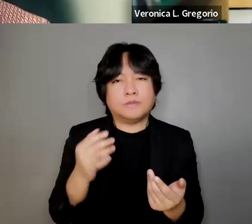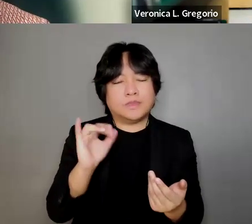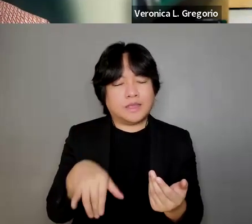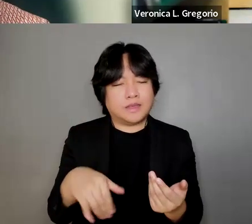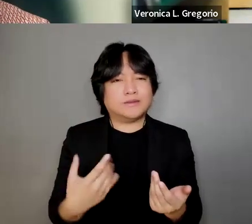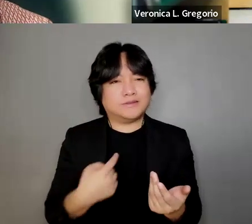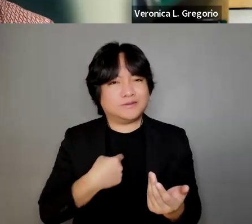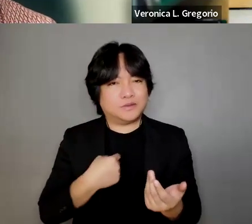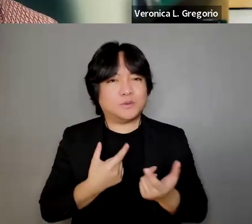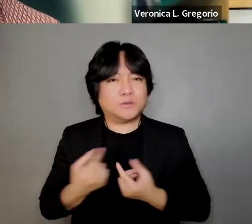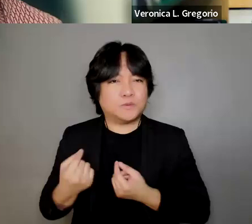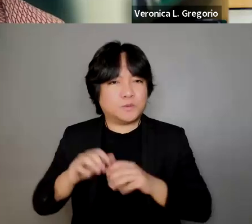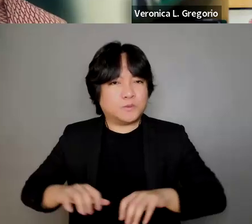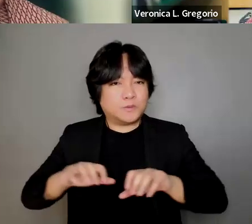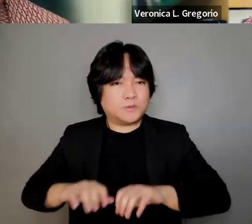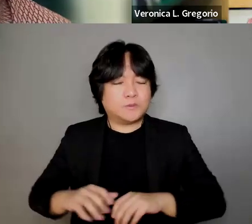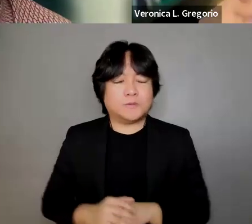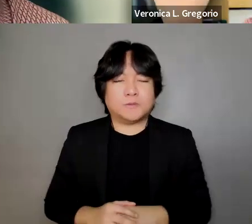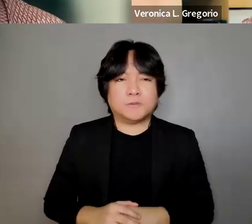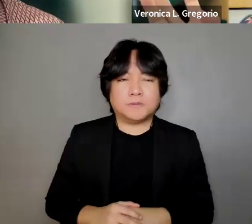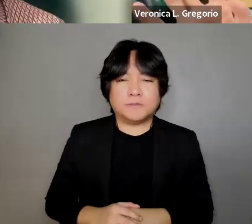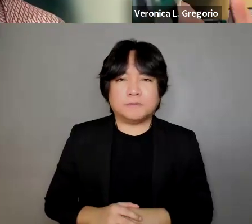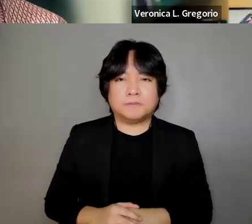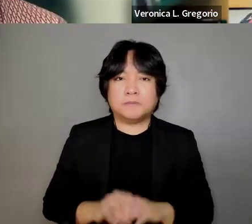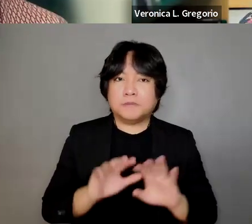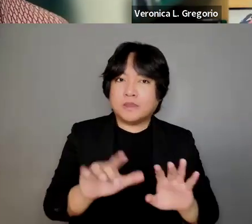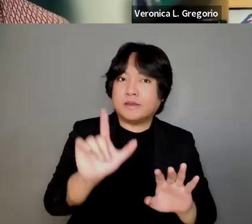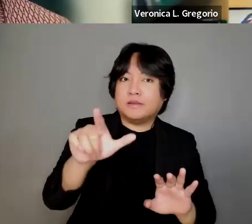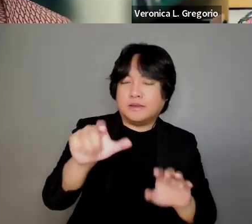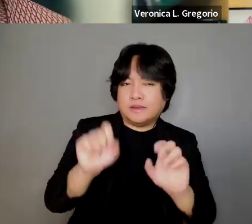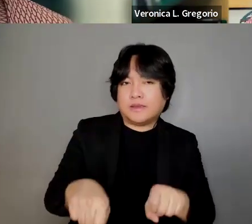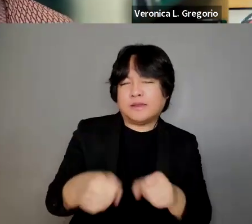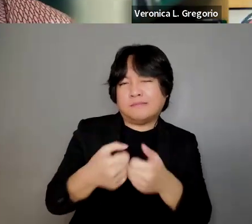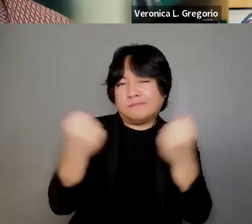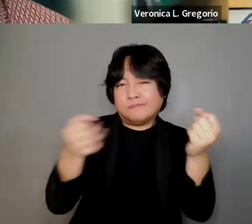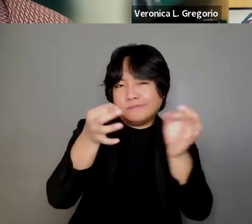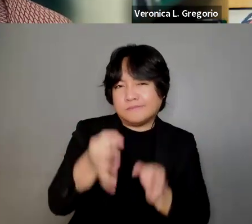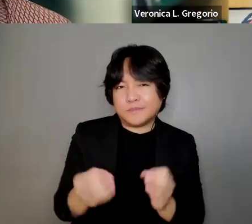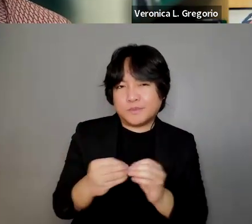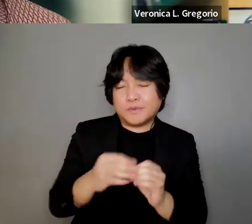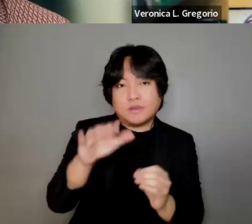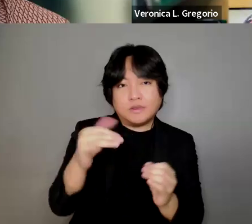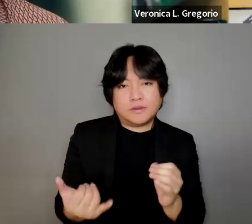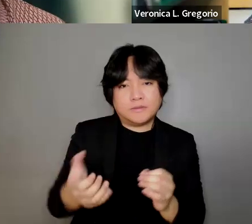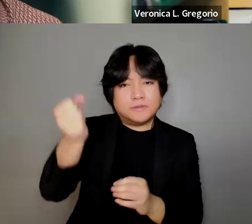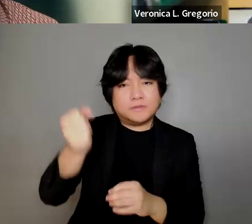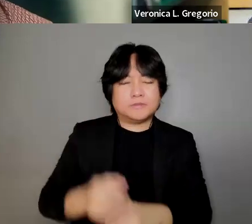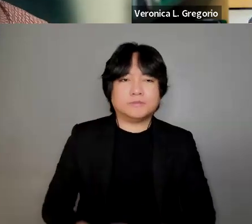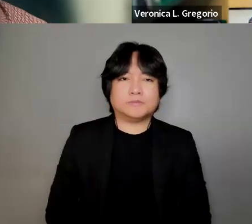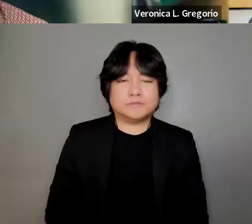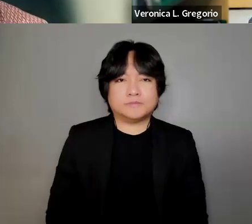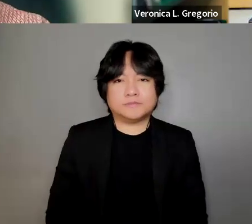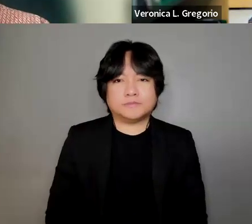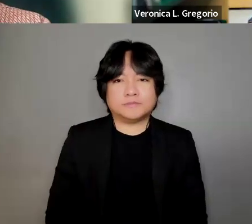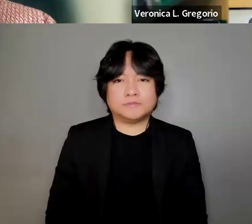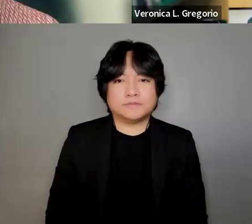I do in my work. Yeah. And maybe later I can give other examples, but for now, just that. Yeah, thank you.